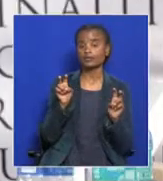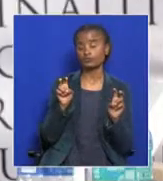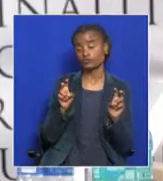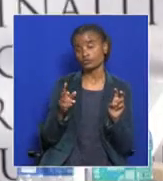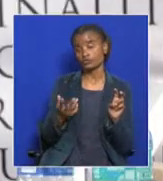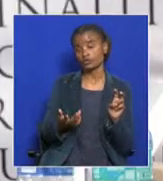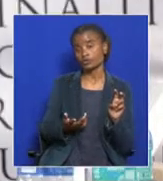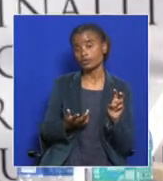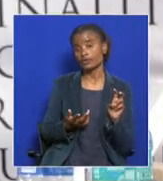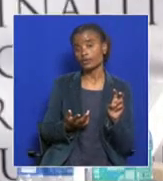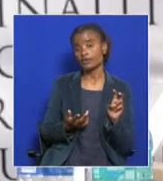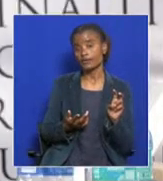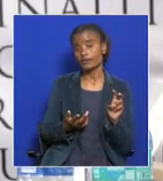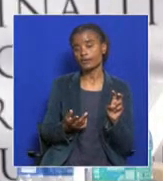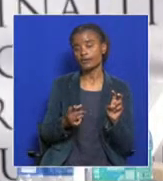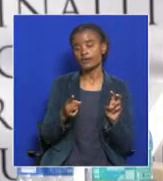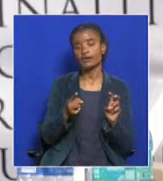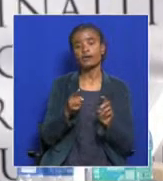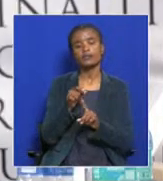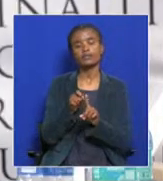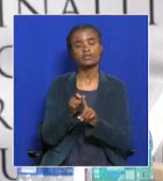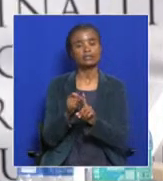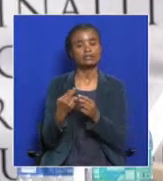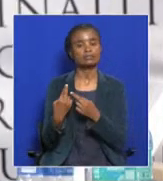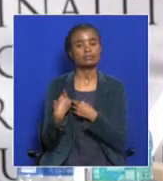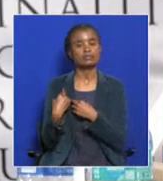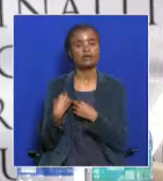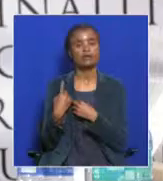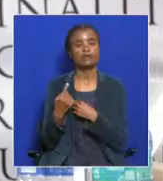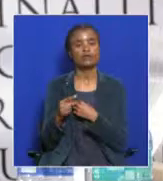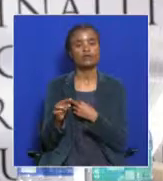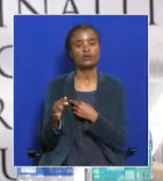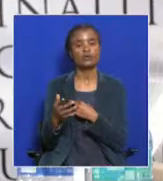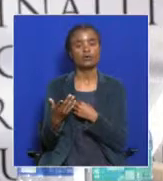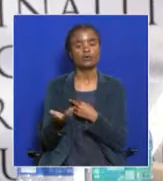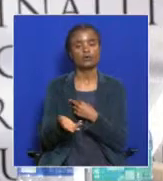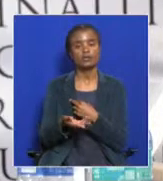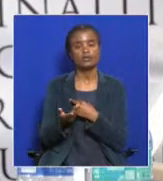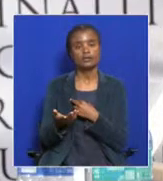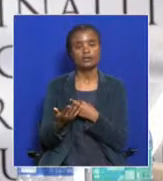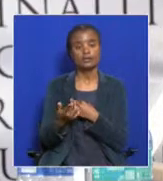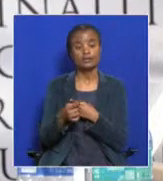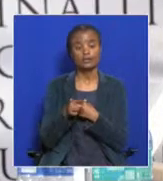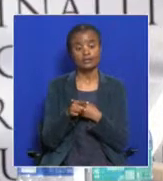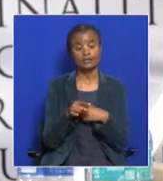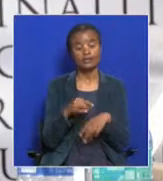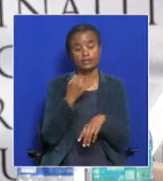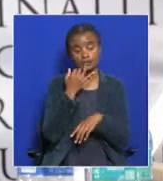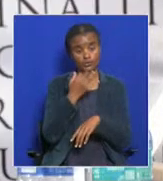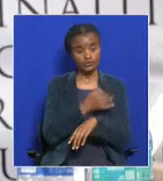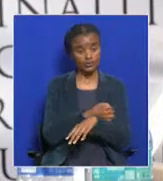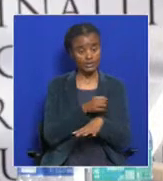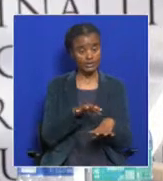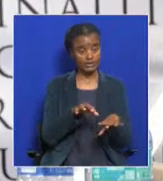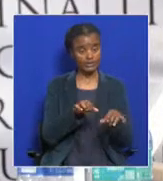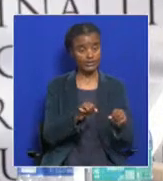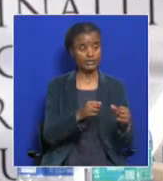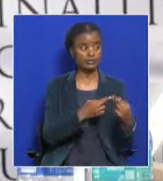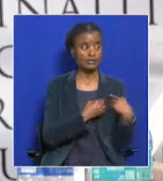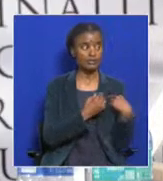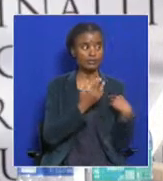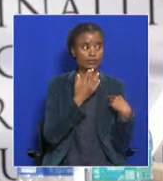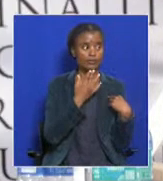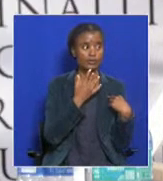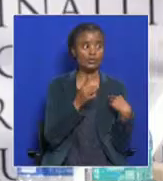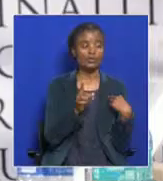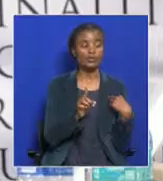eventually responsible for the seized drugs is this. Earlier, you sought to